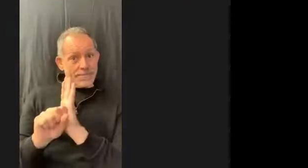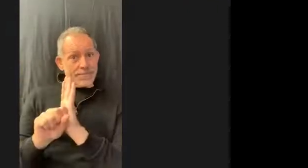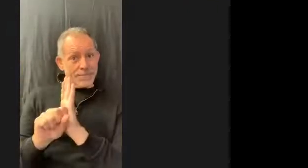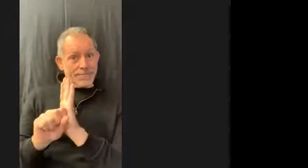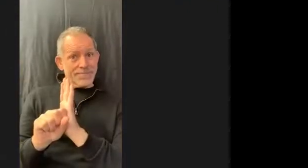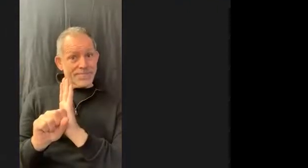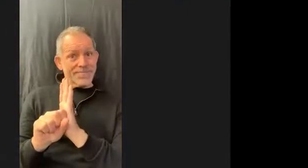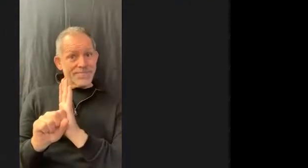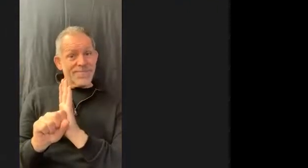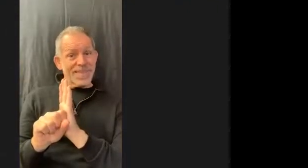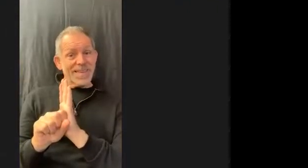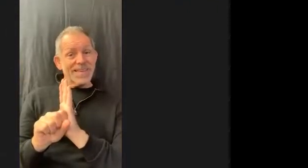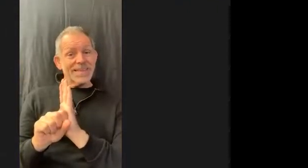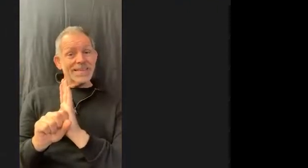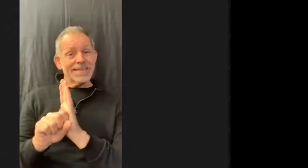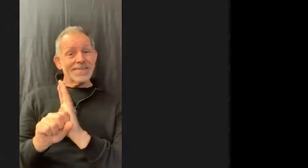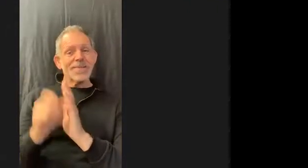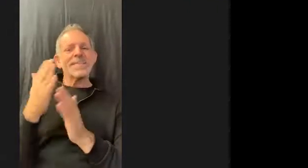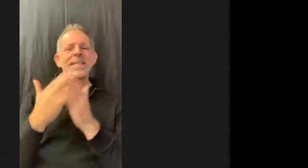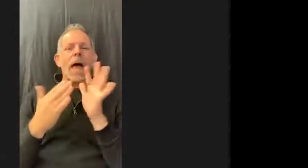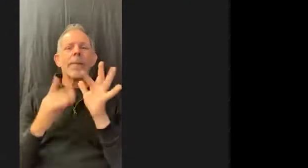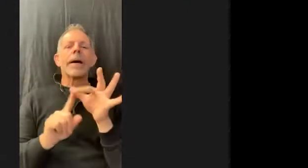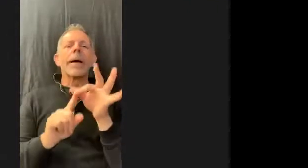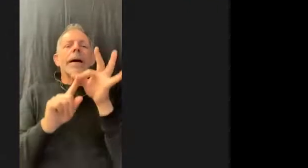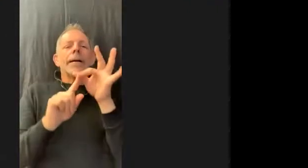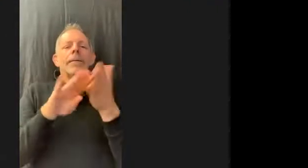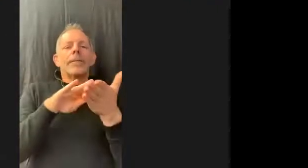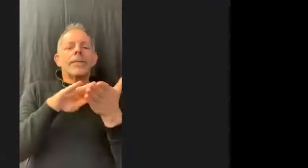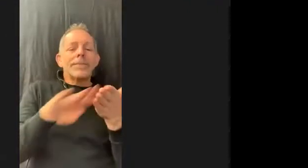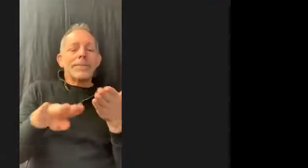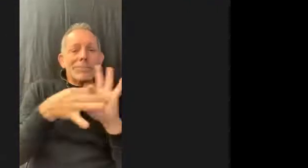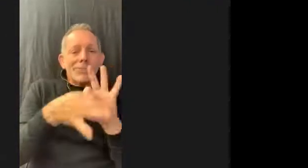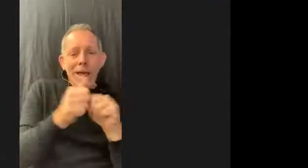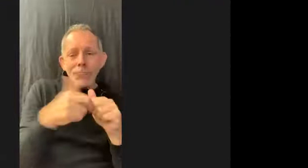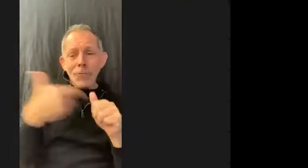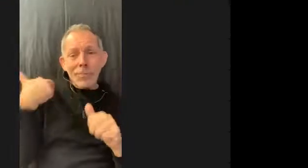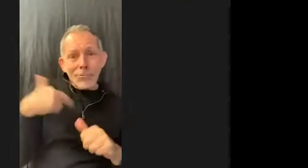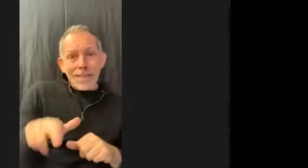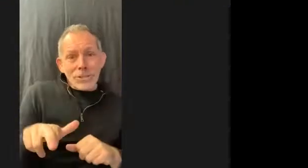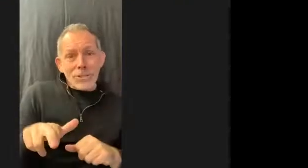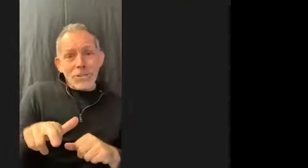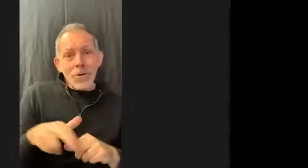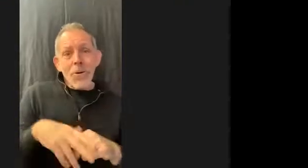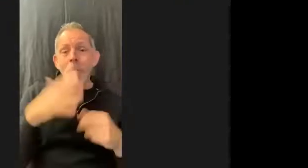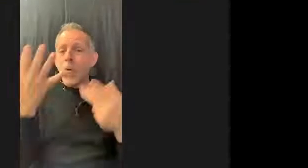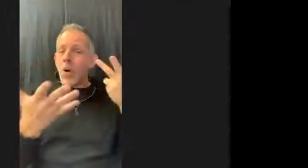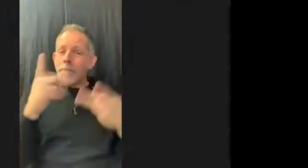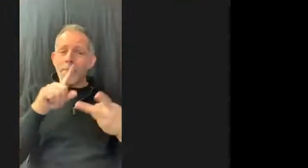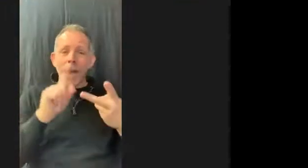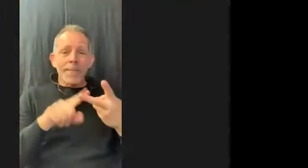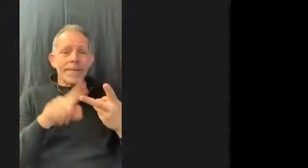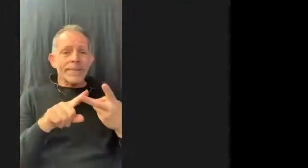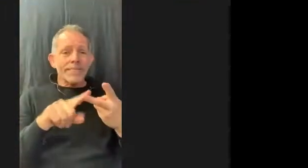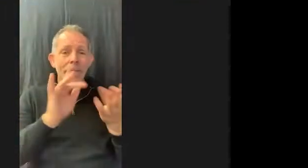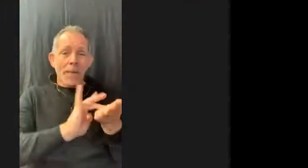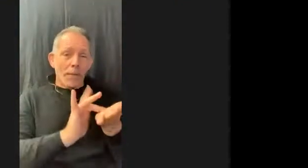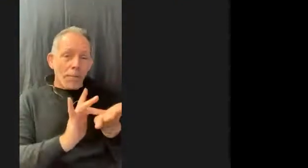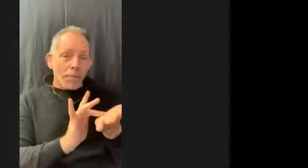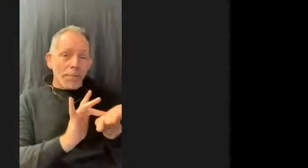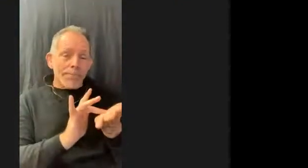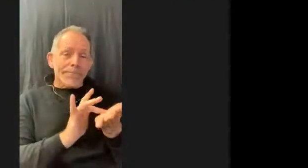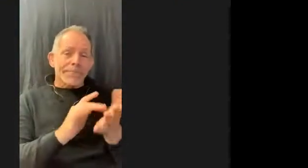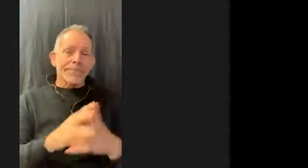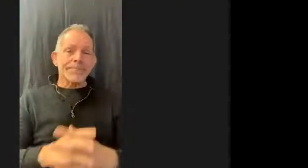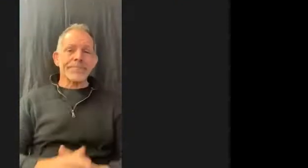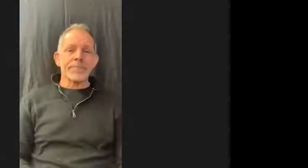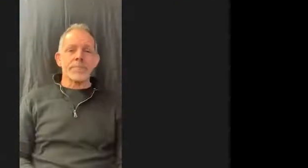for religious reasons, and we're working through those. Smaller group, but again, when the federal rules come down, it'll affect our